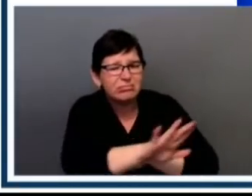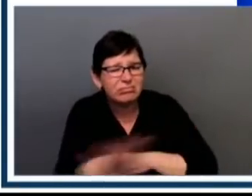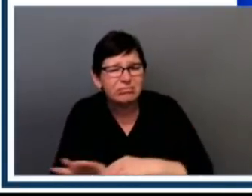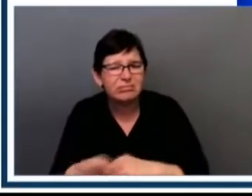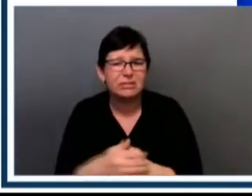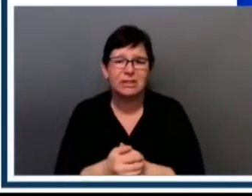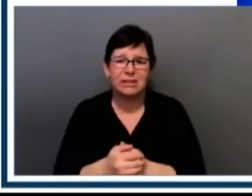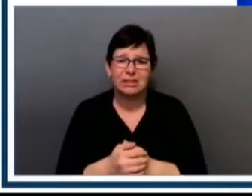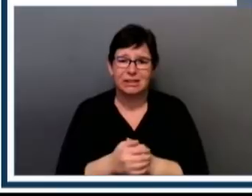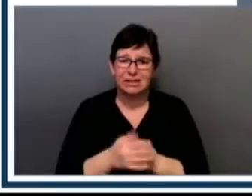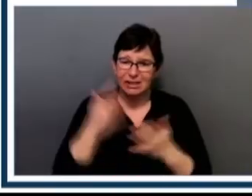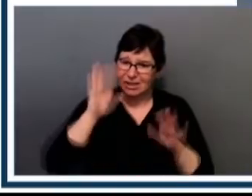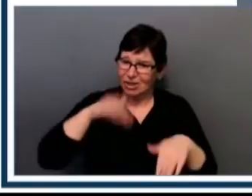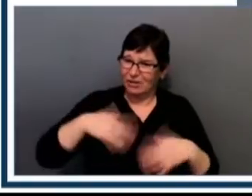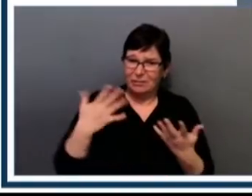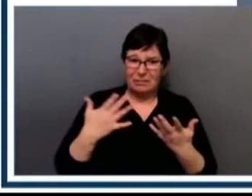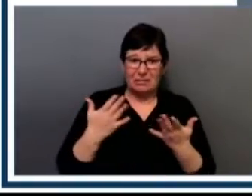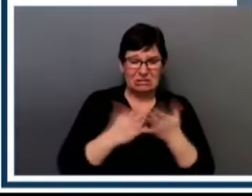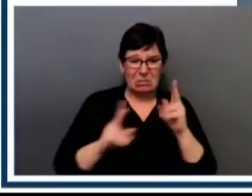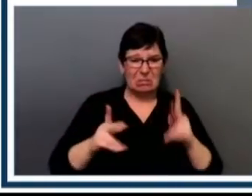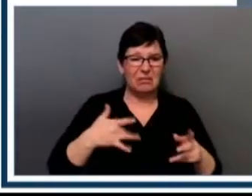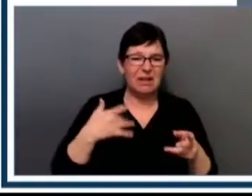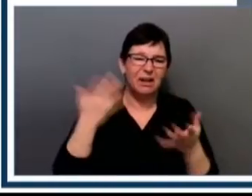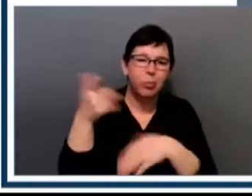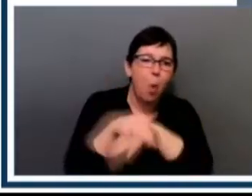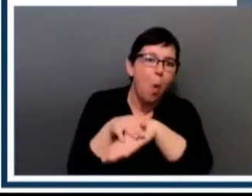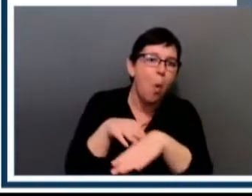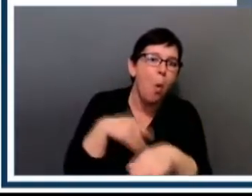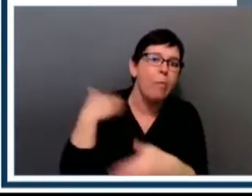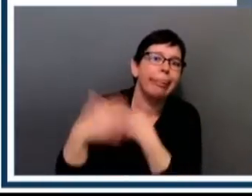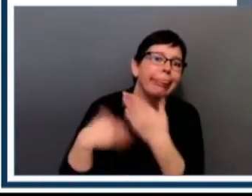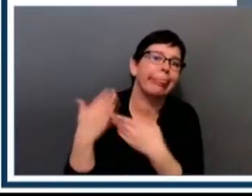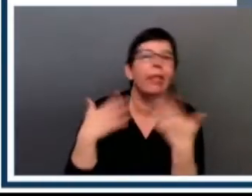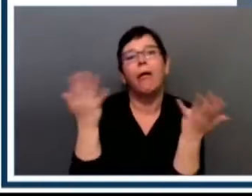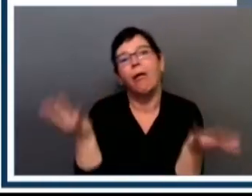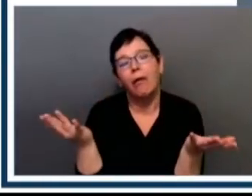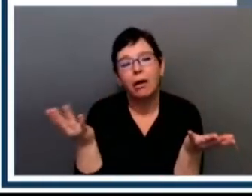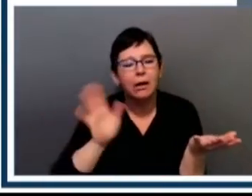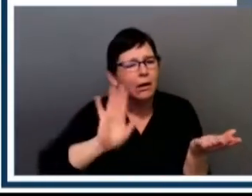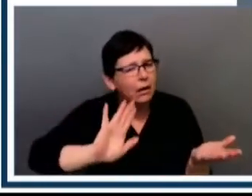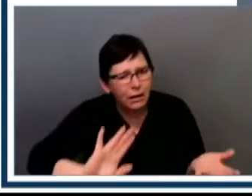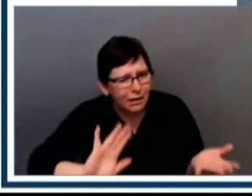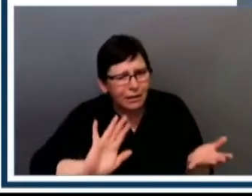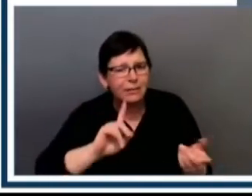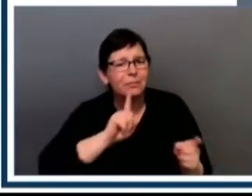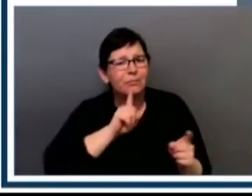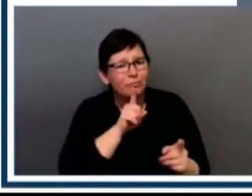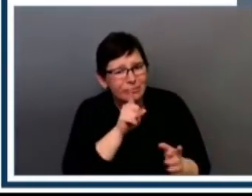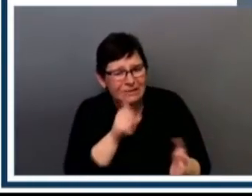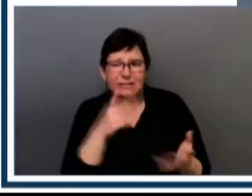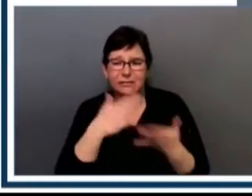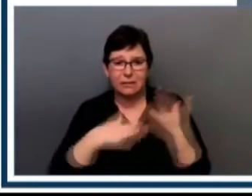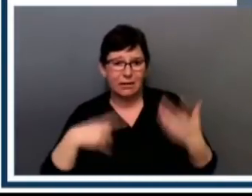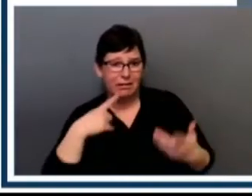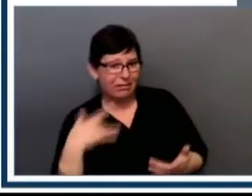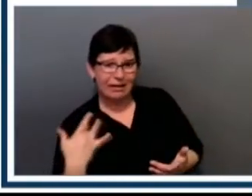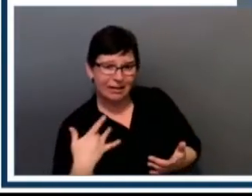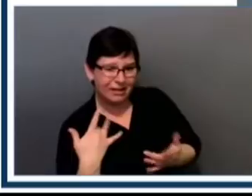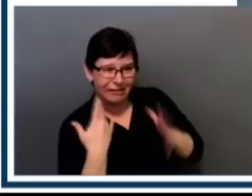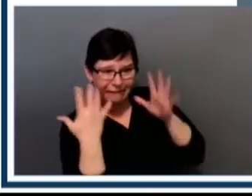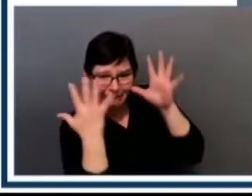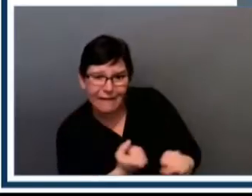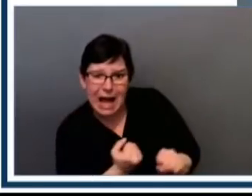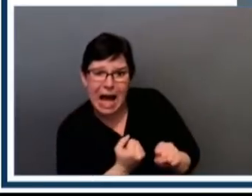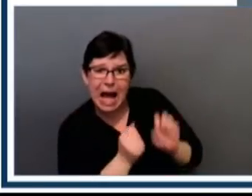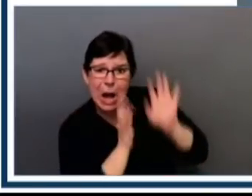here. Next, we'll go to Tim Bousquet from the Halifax Examiner. Go ahead, Tim. Dr. Strang, I wonder if you could just speak a little bit to the